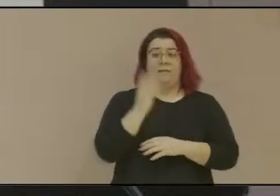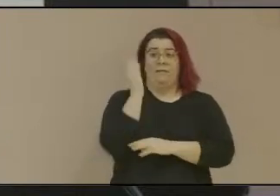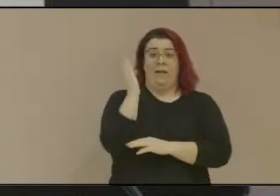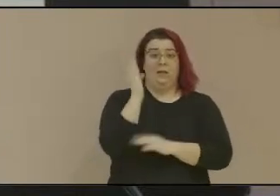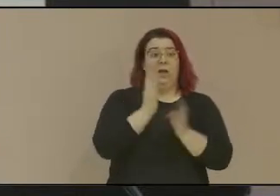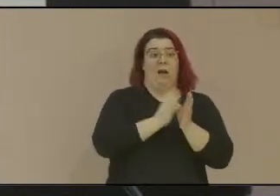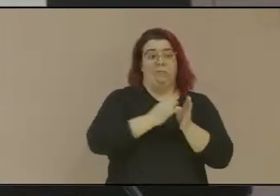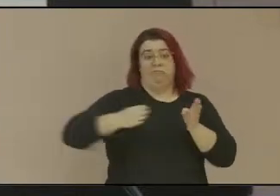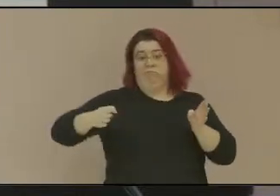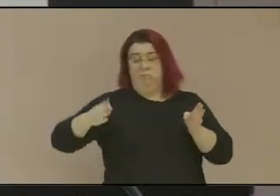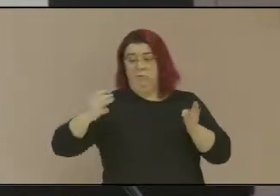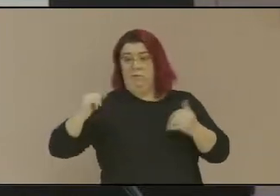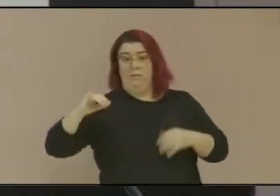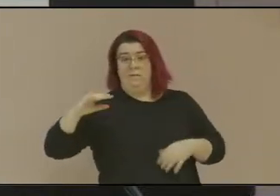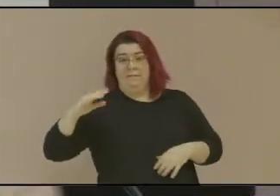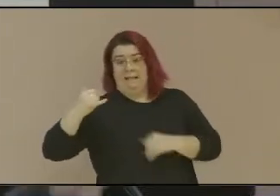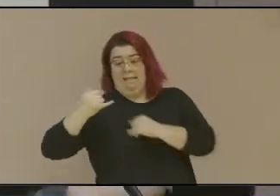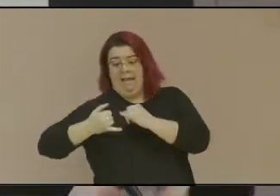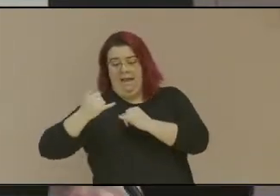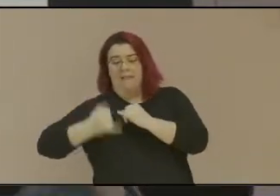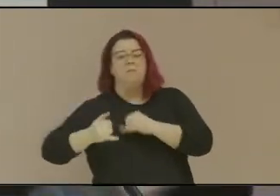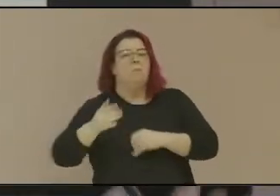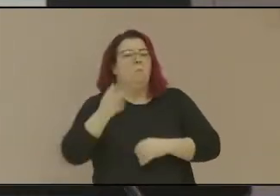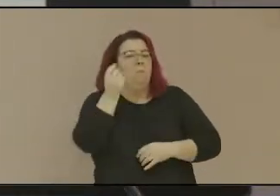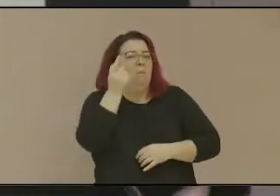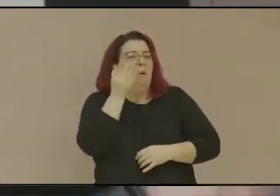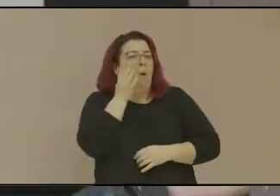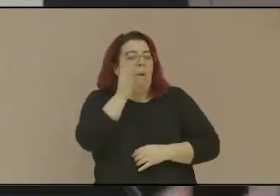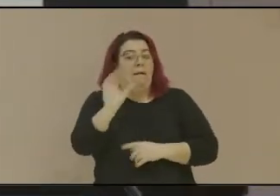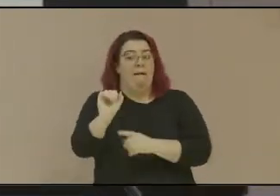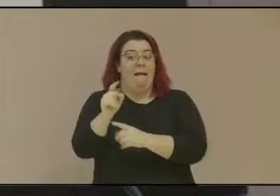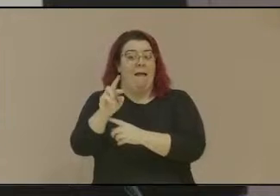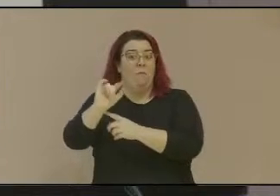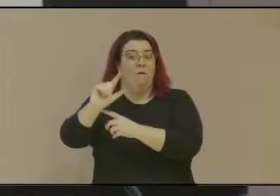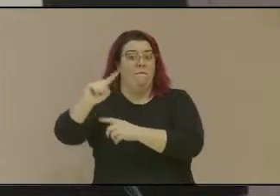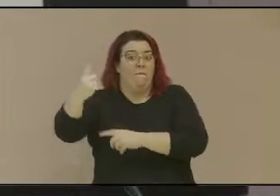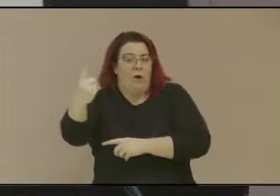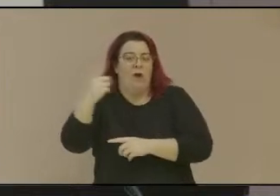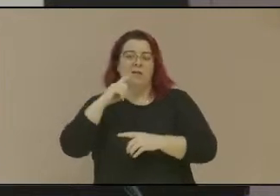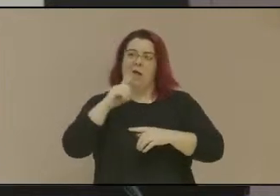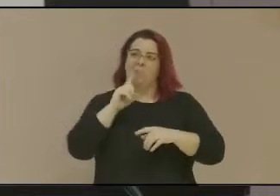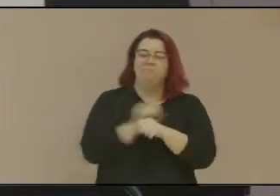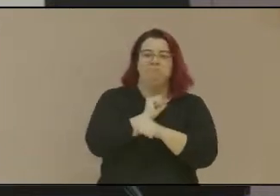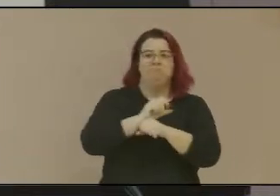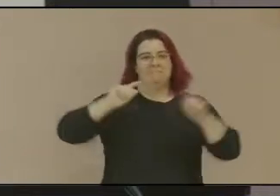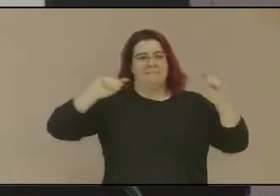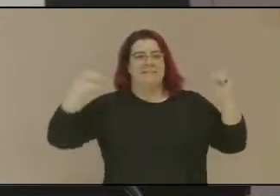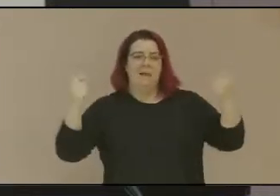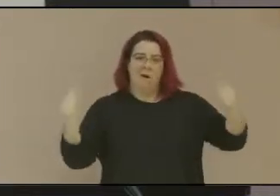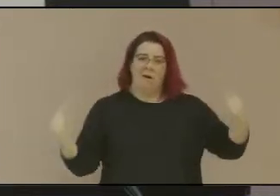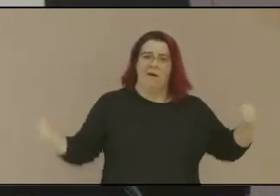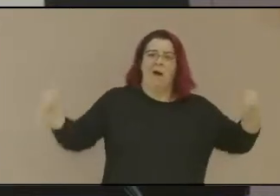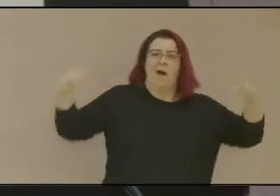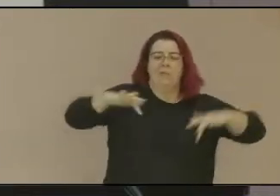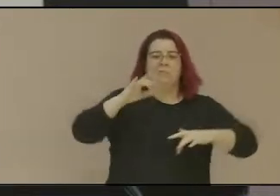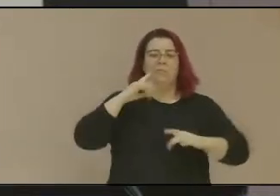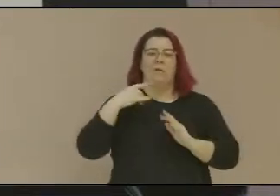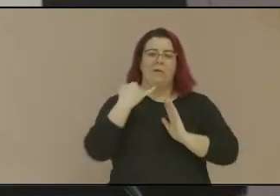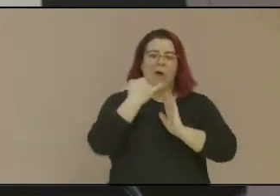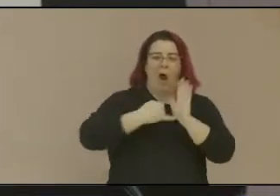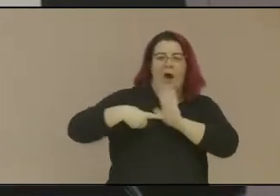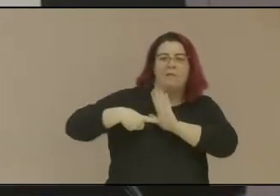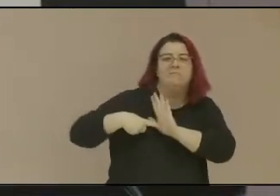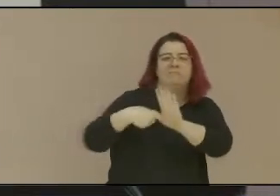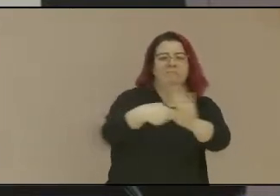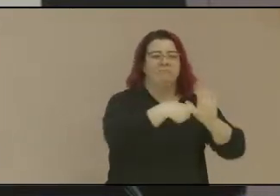another event on April 1st, which will be a grand finale celebration, an art showcase and